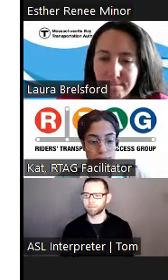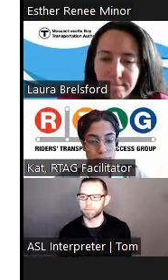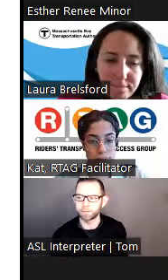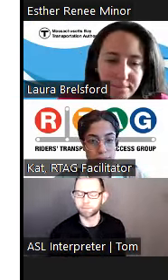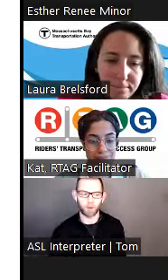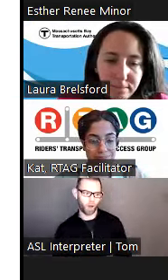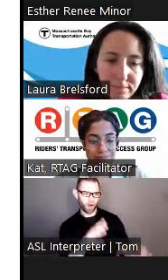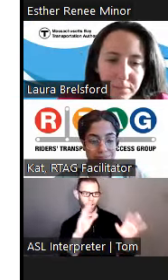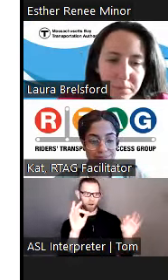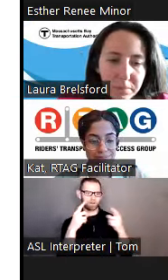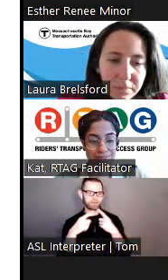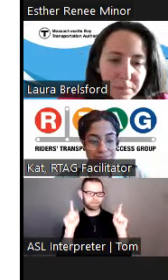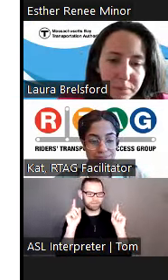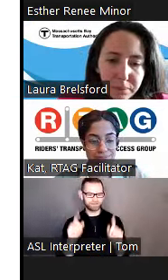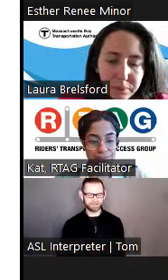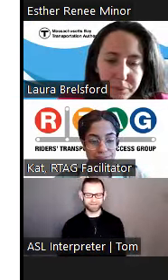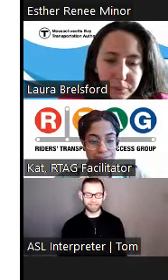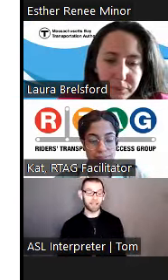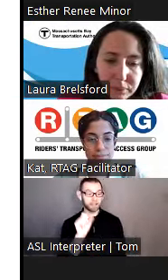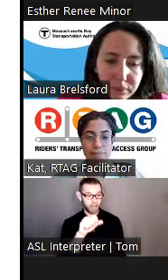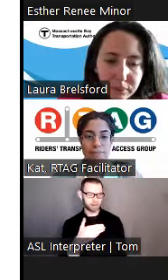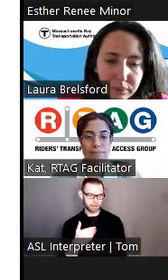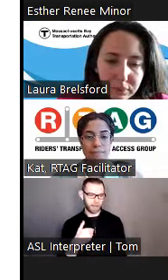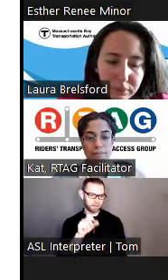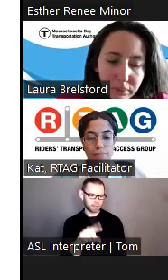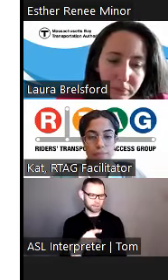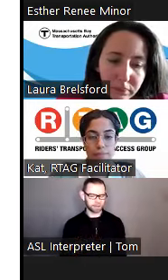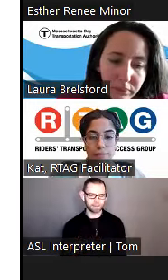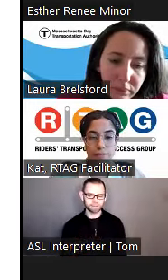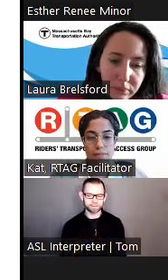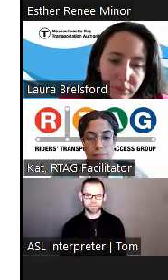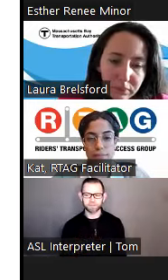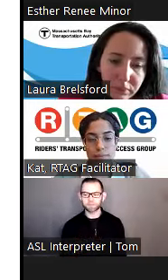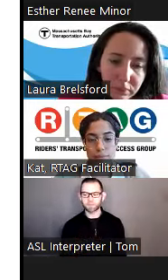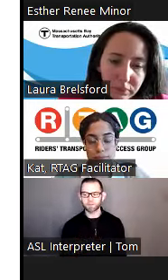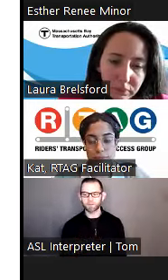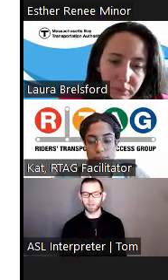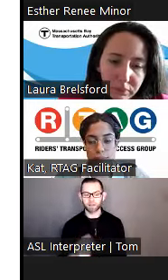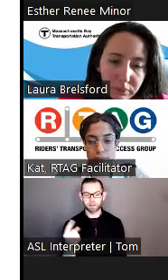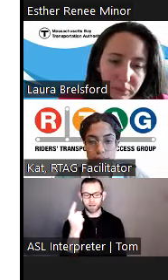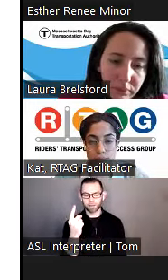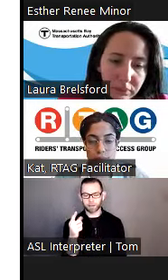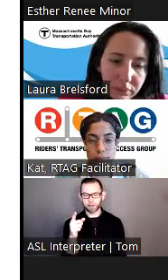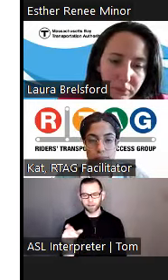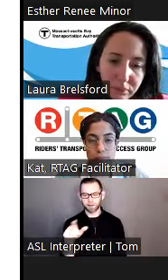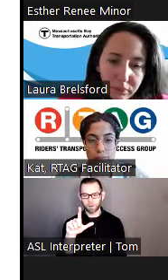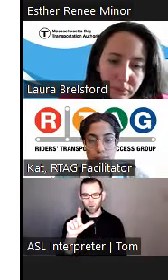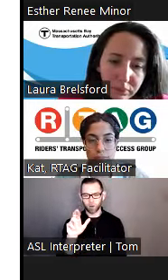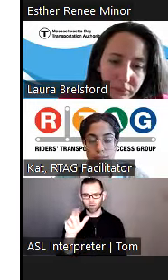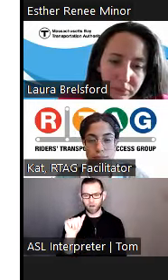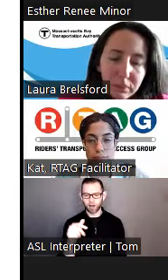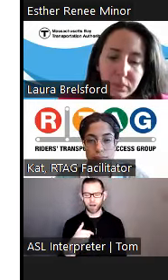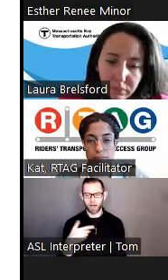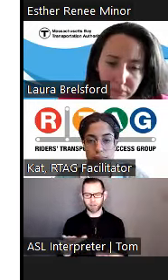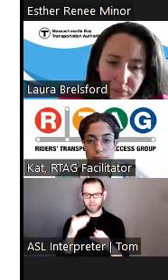There we go. Yes, I have a question, and it's something that Laura, I email her